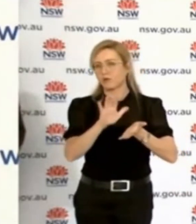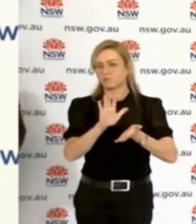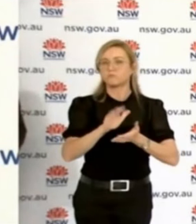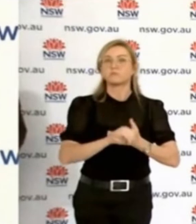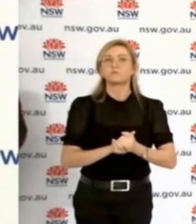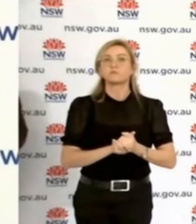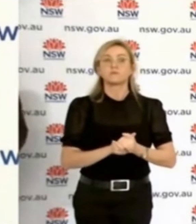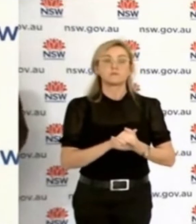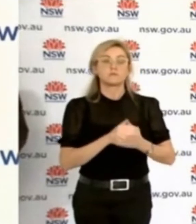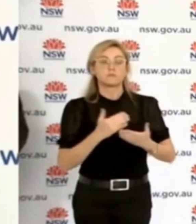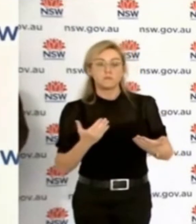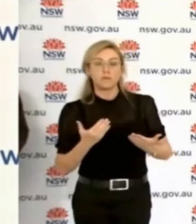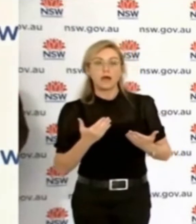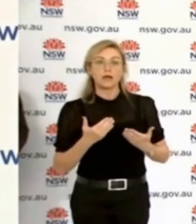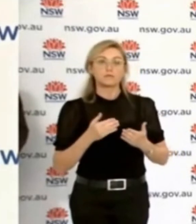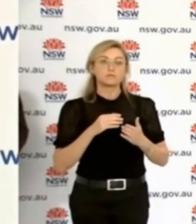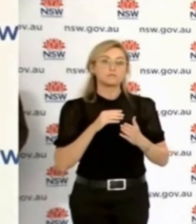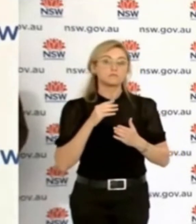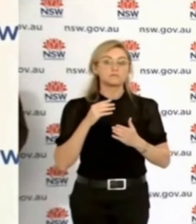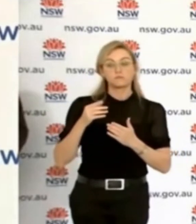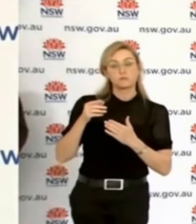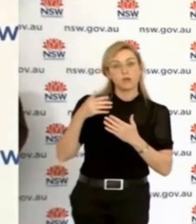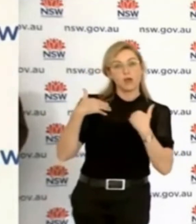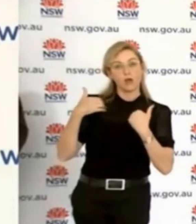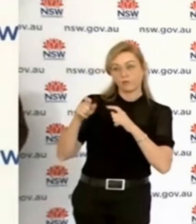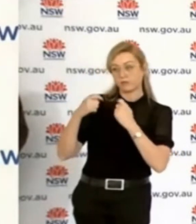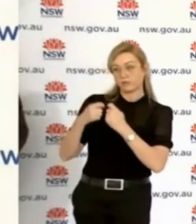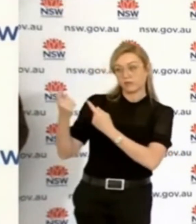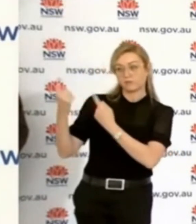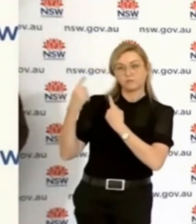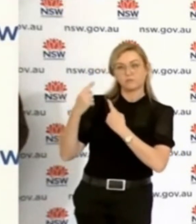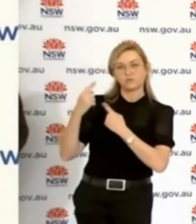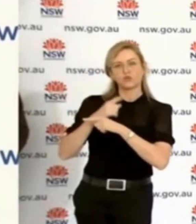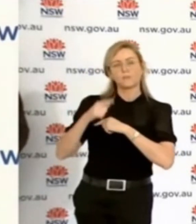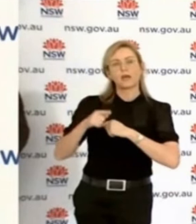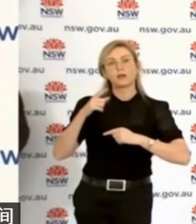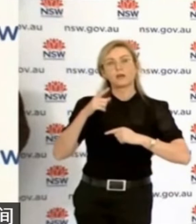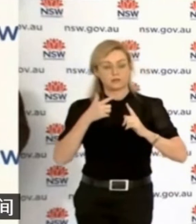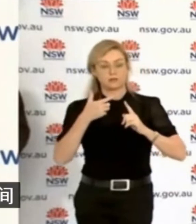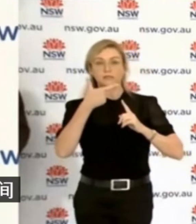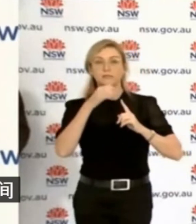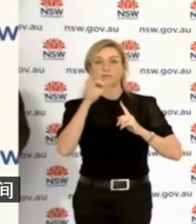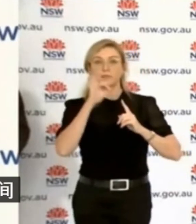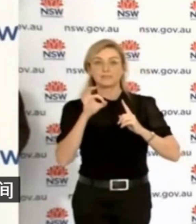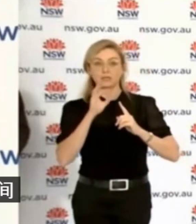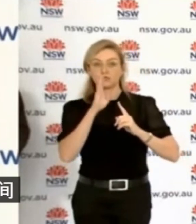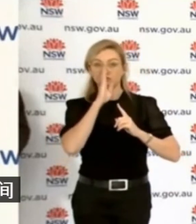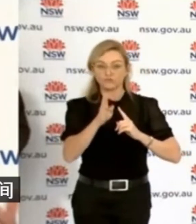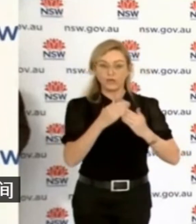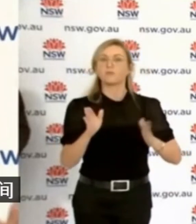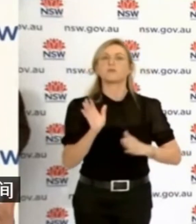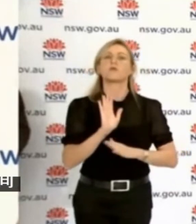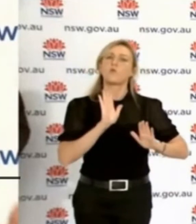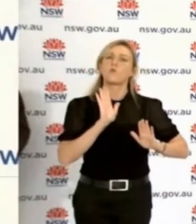Chant may comment on this further, but from the health perspective, it's important that there's a period of time and space there as we open up. I